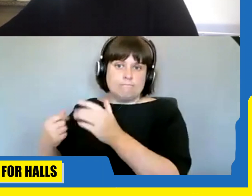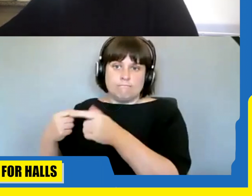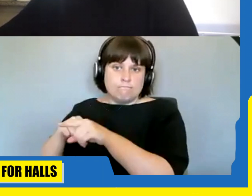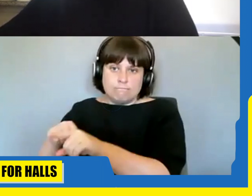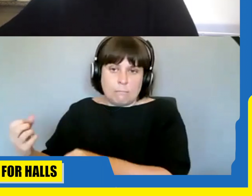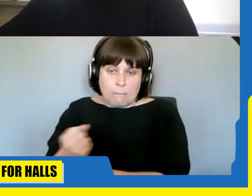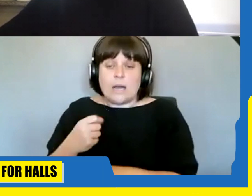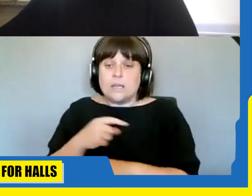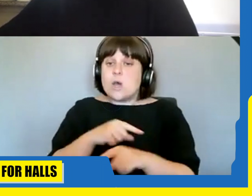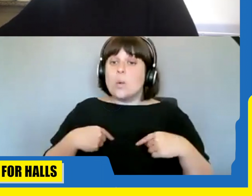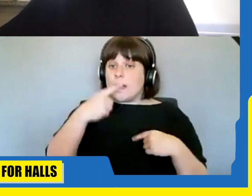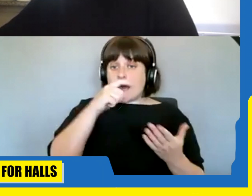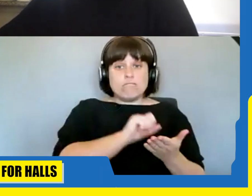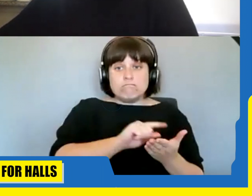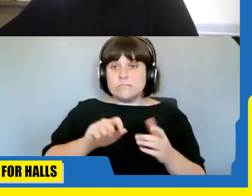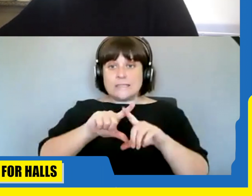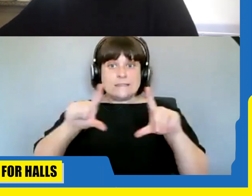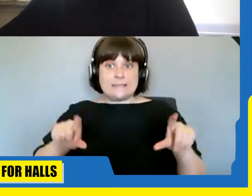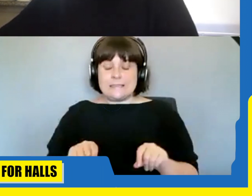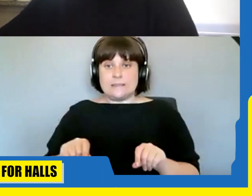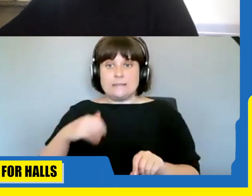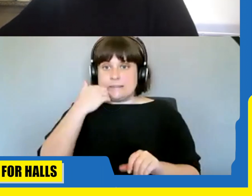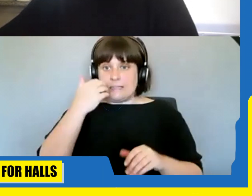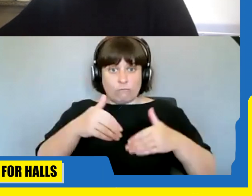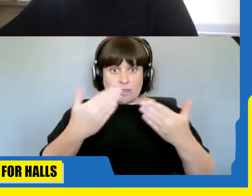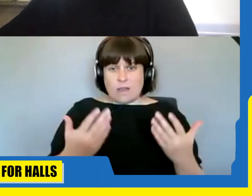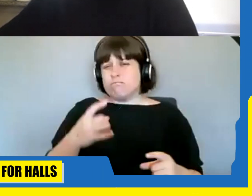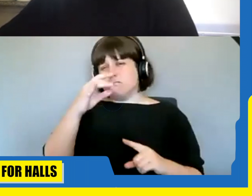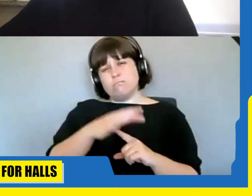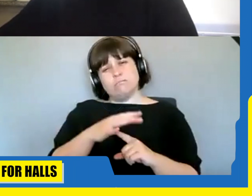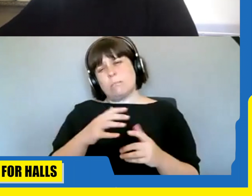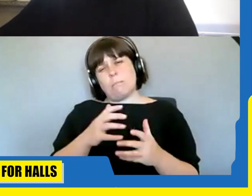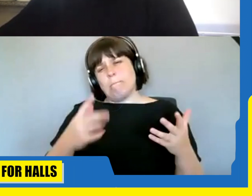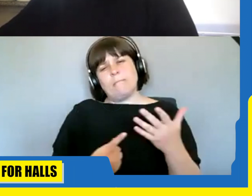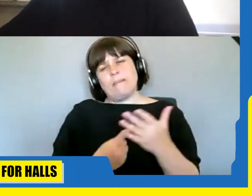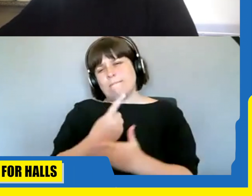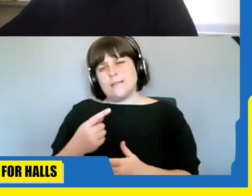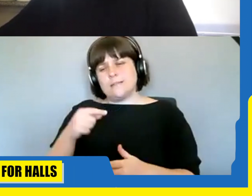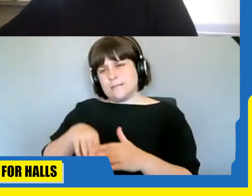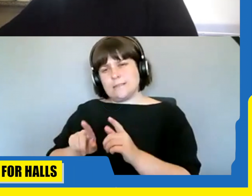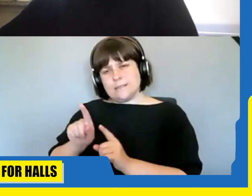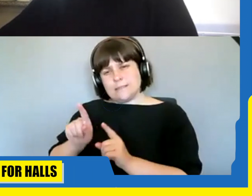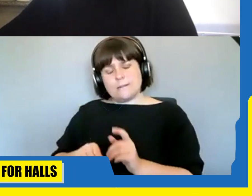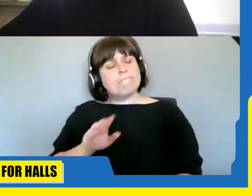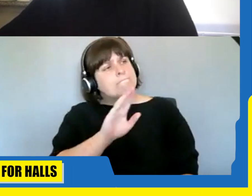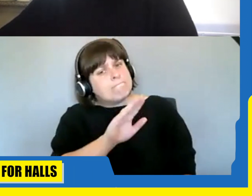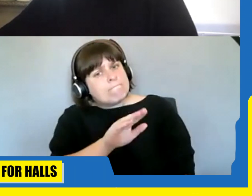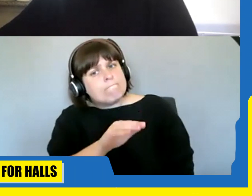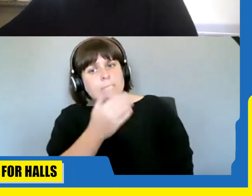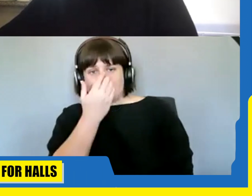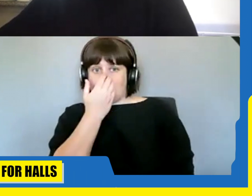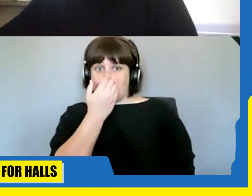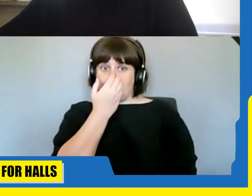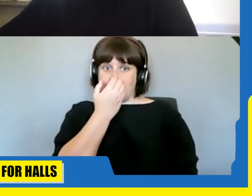that's particularly important for the big events in town. For example, and have you found a way to offer? Speaking out of